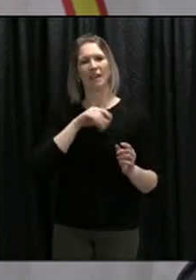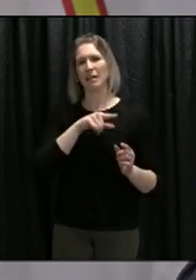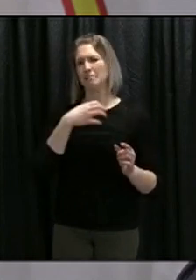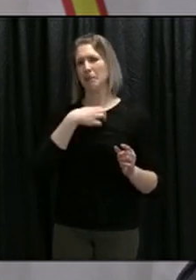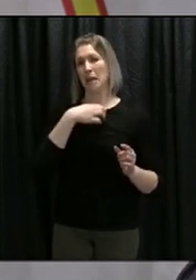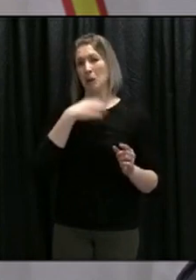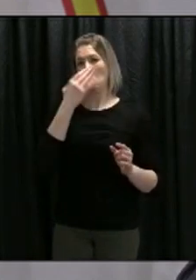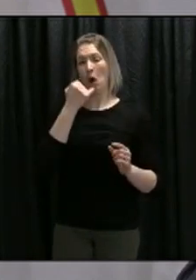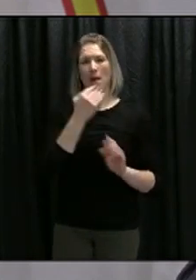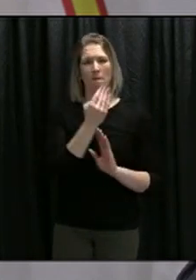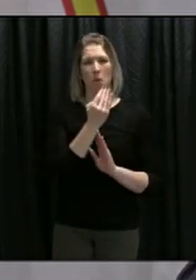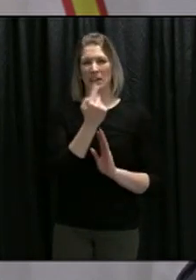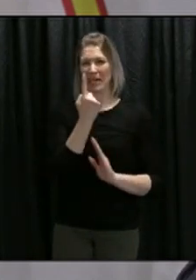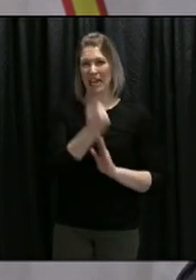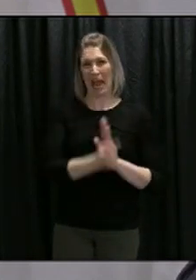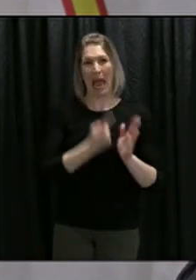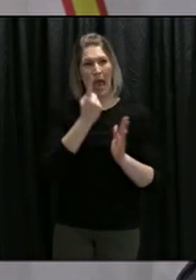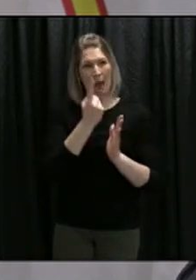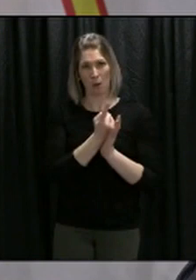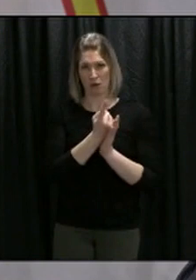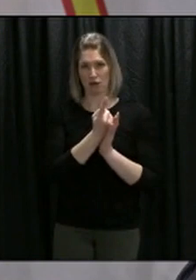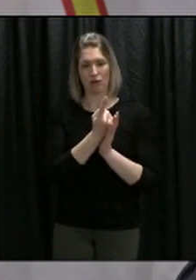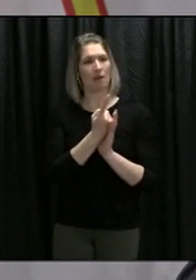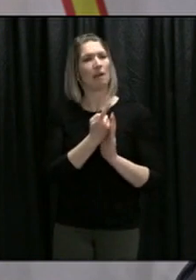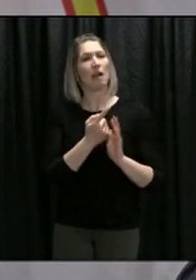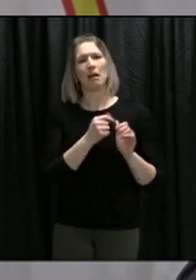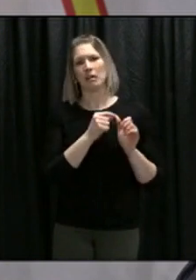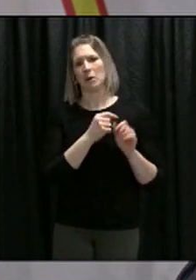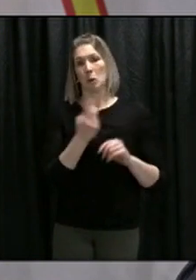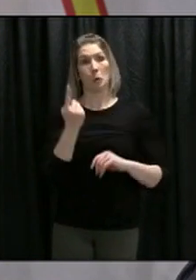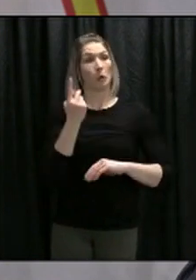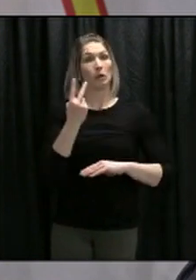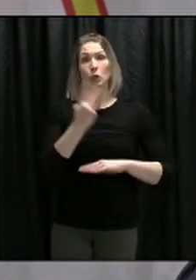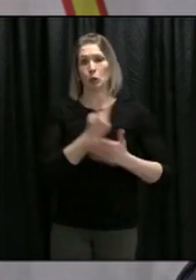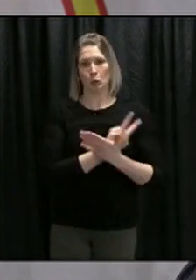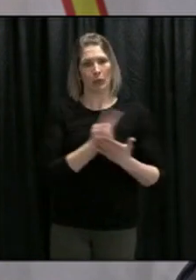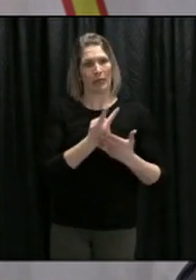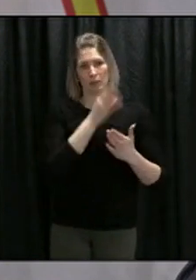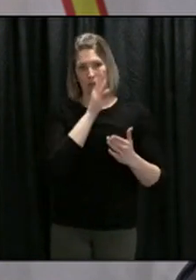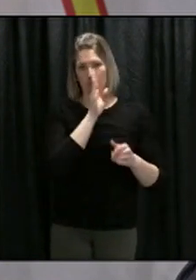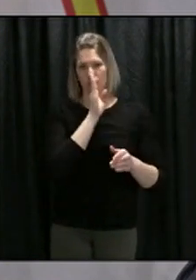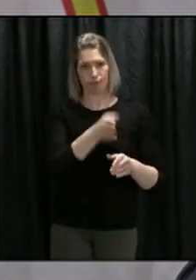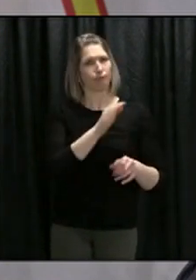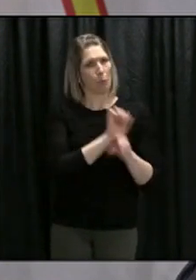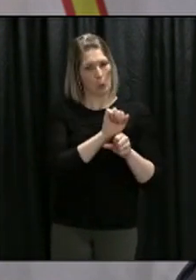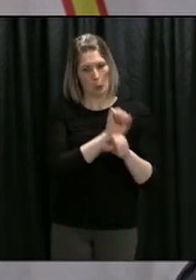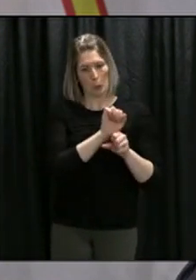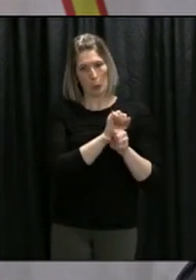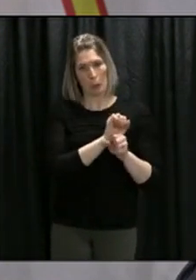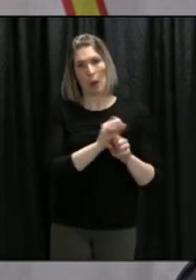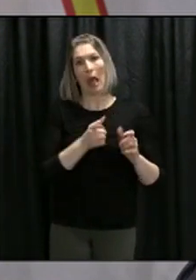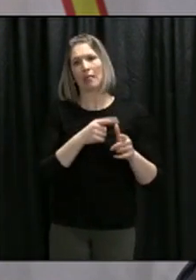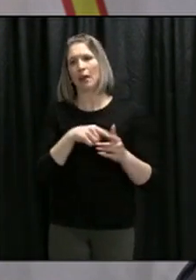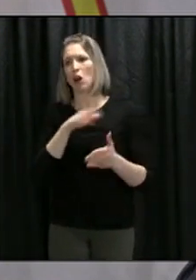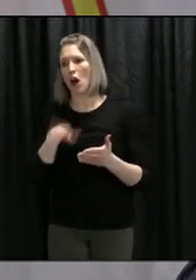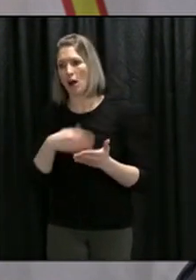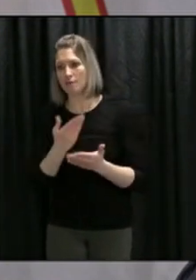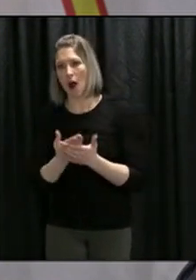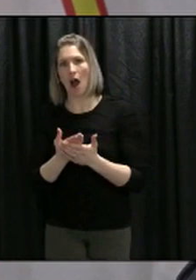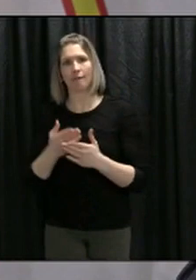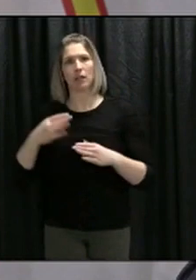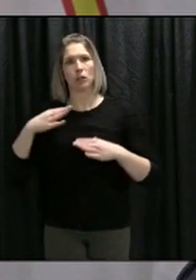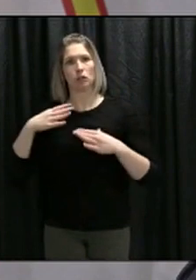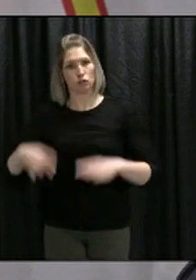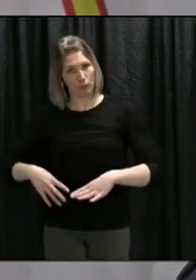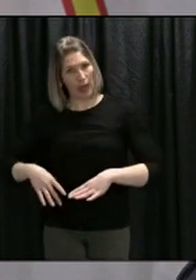either side, then have to come home, immediately have to self-isolate for 14 days, then rinse and repeat, start the process again. Healthcare, other essential